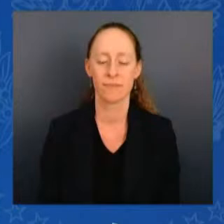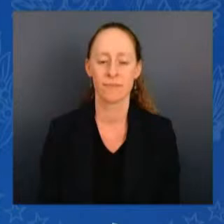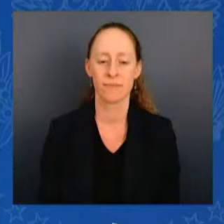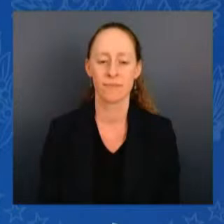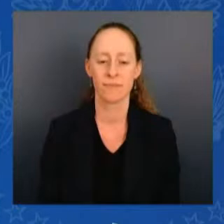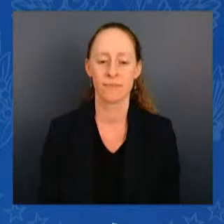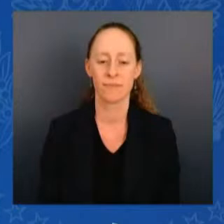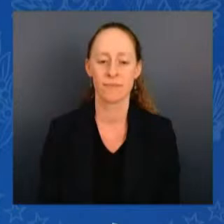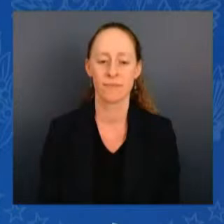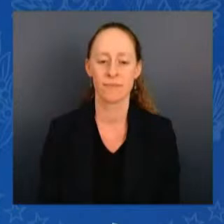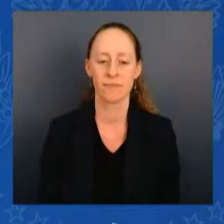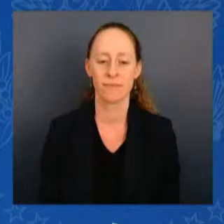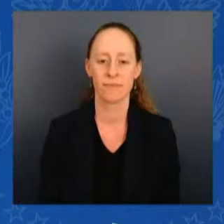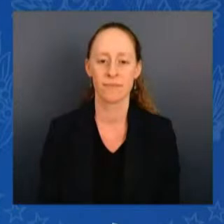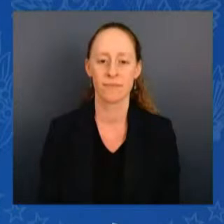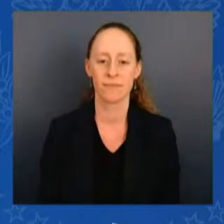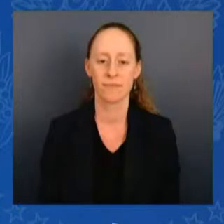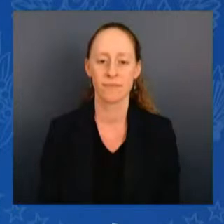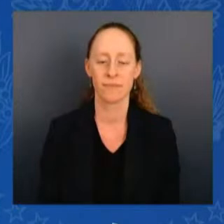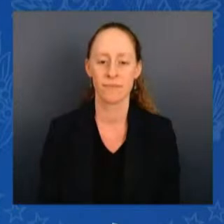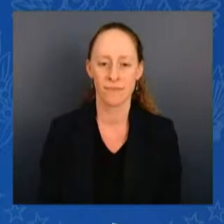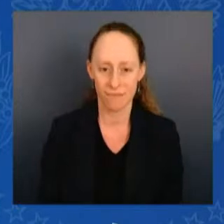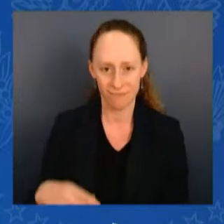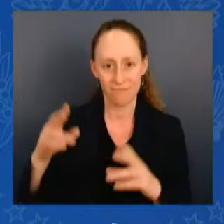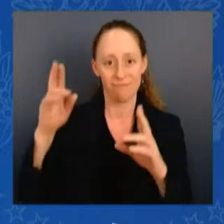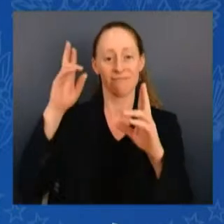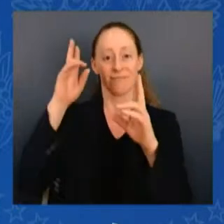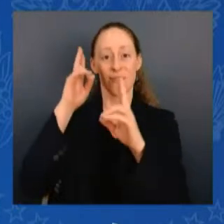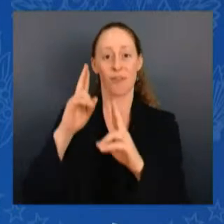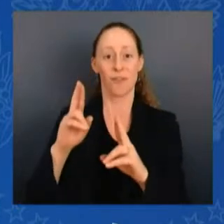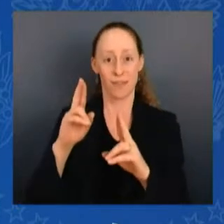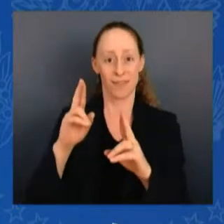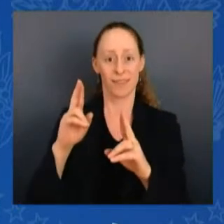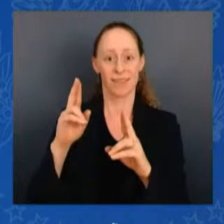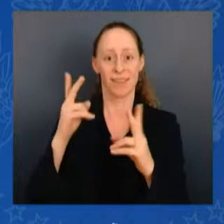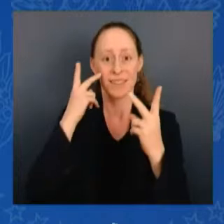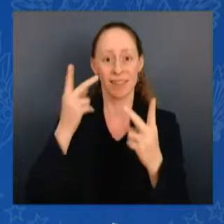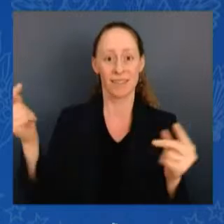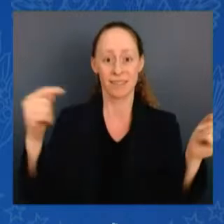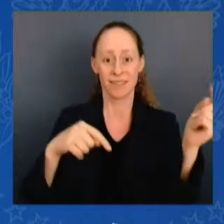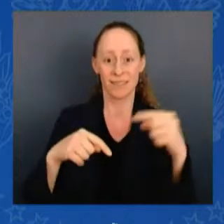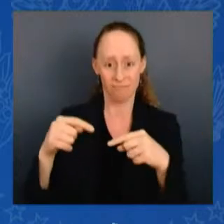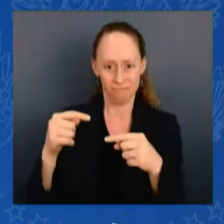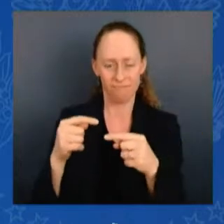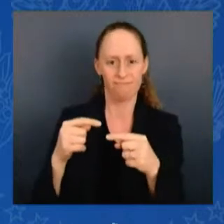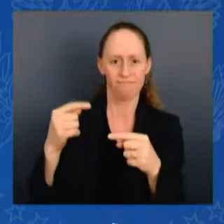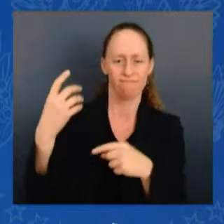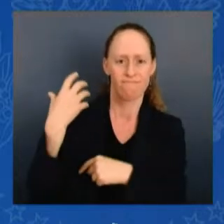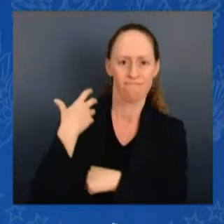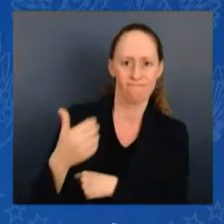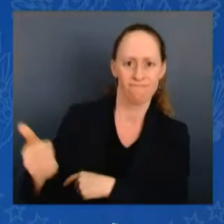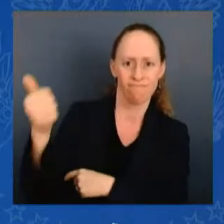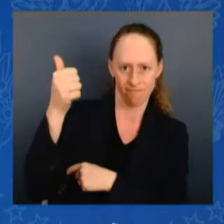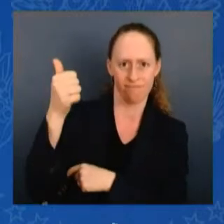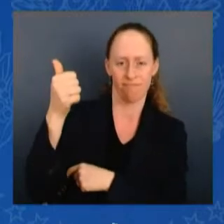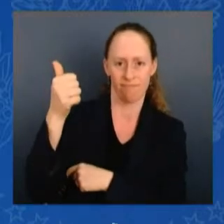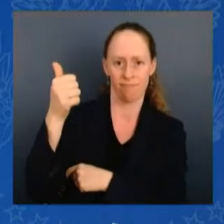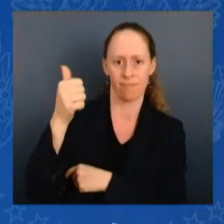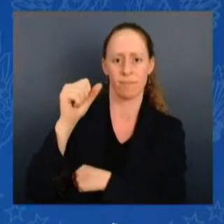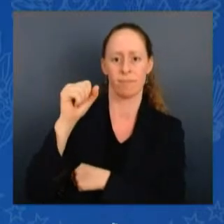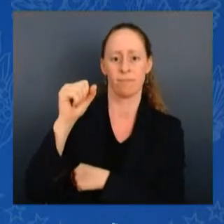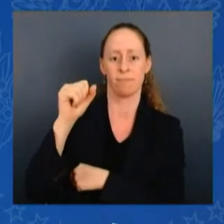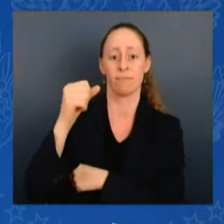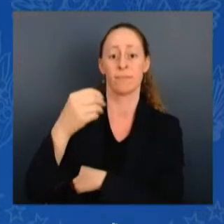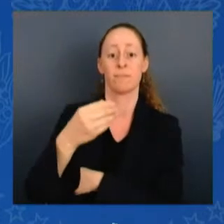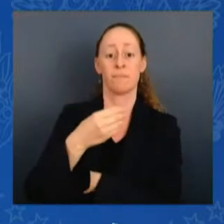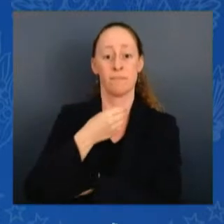Distinguished guests, Master Sergeant Byro Buzaiko, United States Marine Corps. Invité distingué,